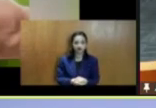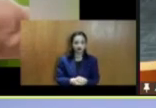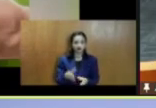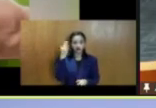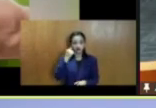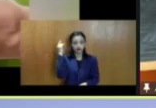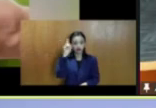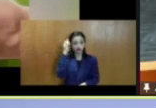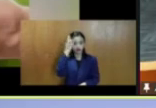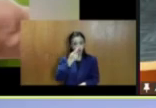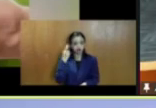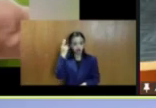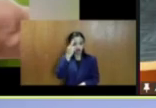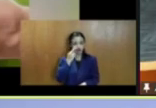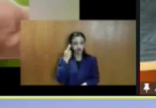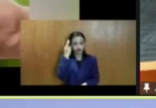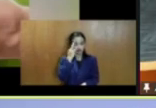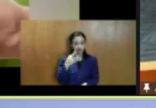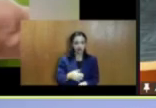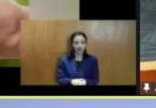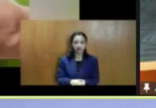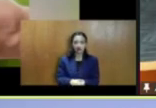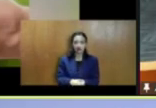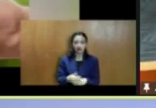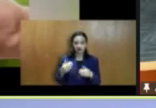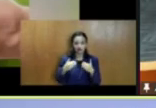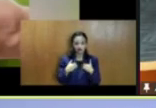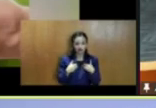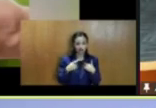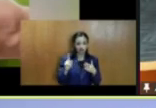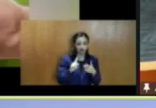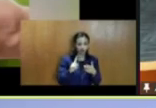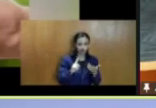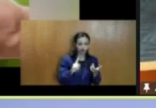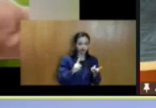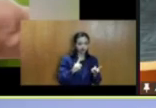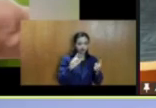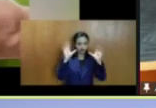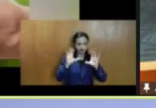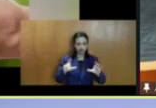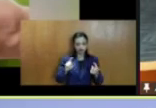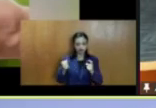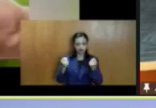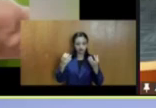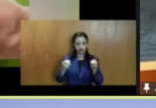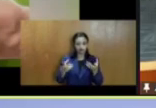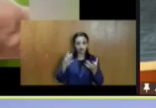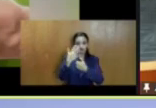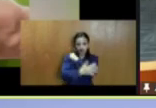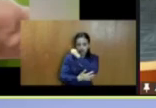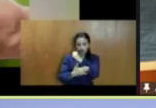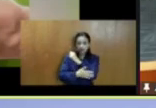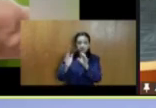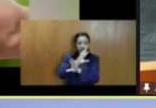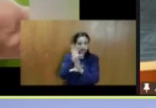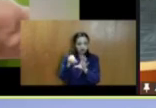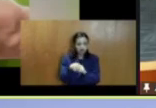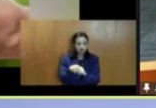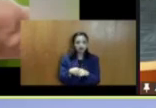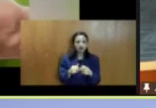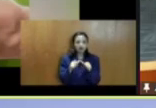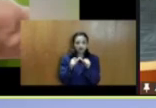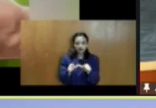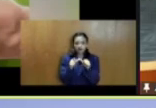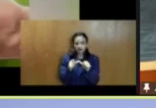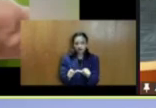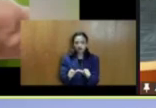it's been so successful is the long and complex supply chains, many countries involved, that make circularity and sustainability